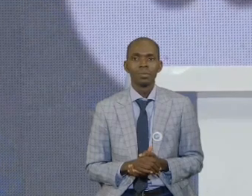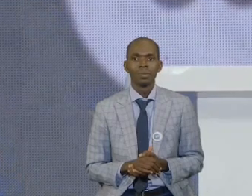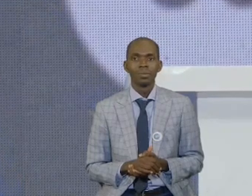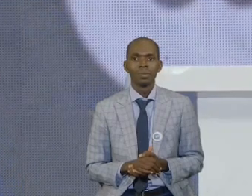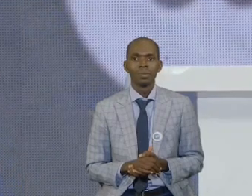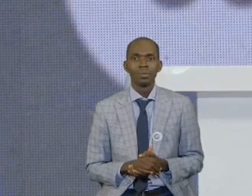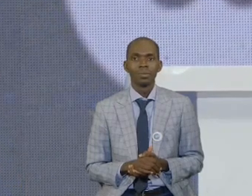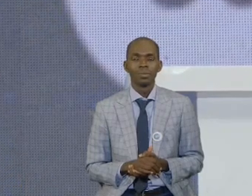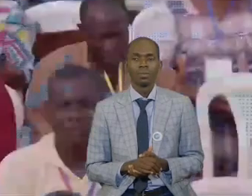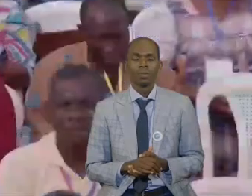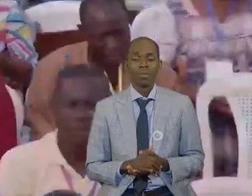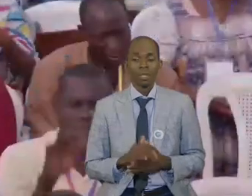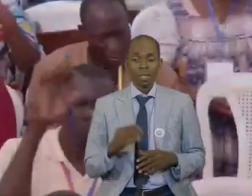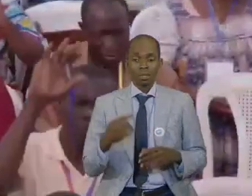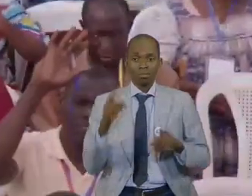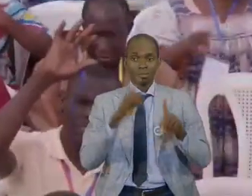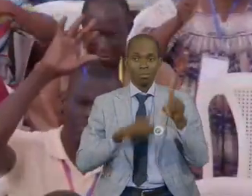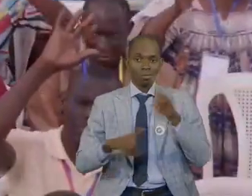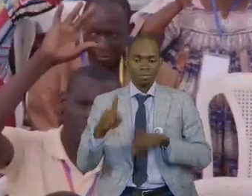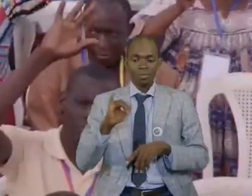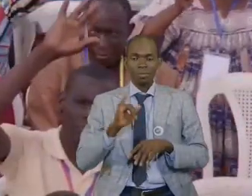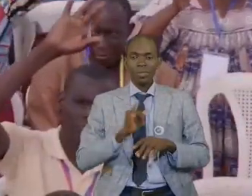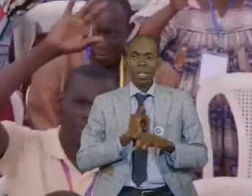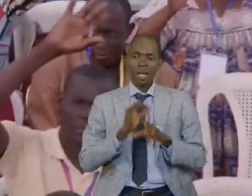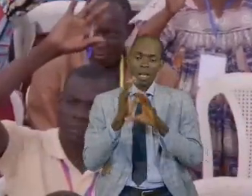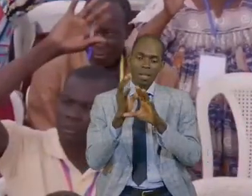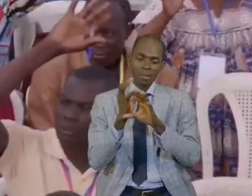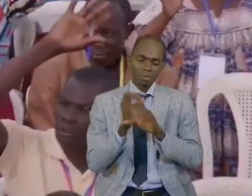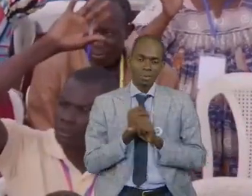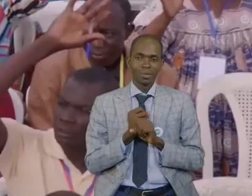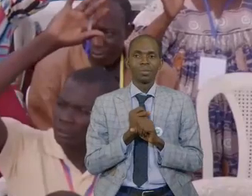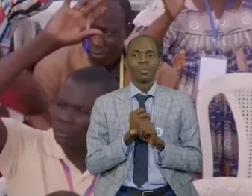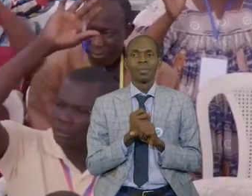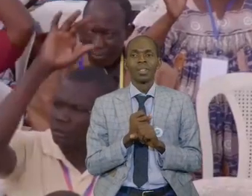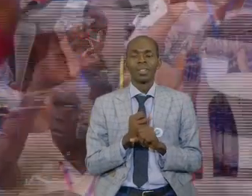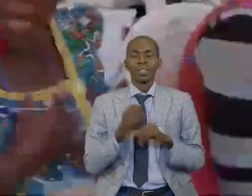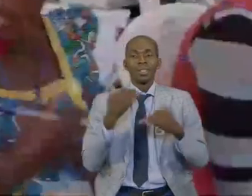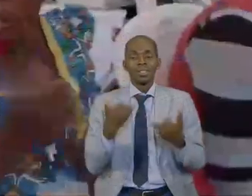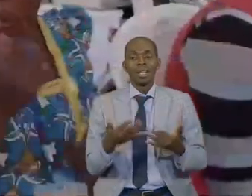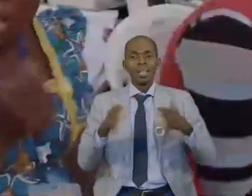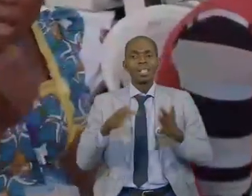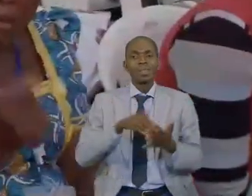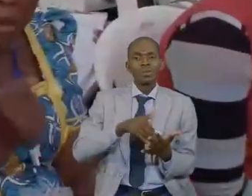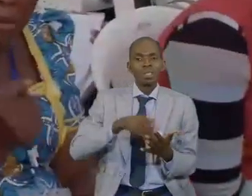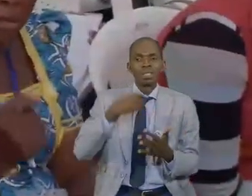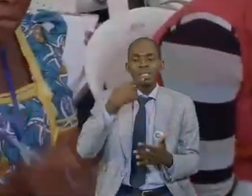I possess. And now let the weak say,